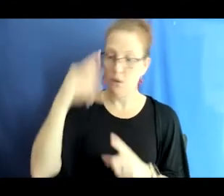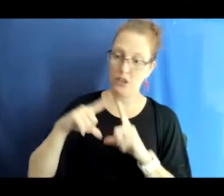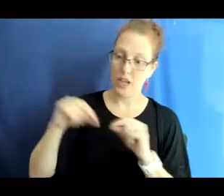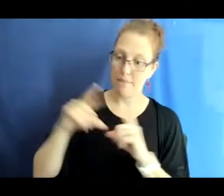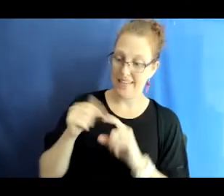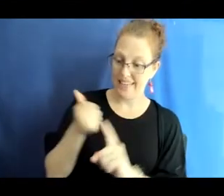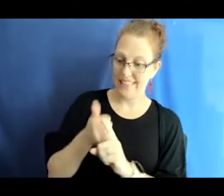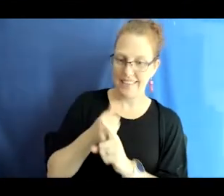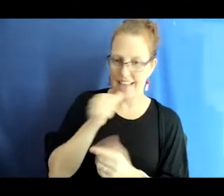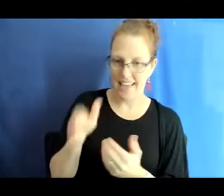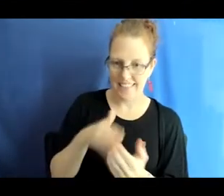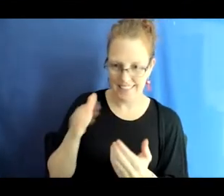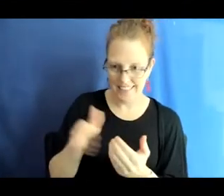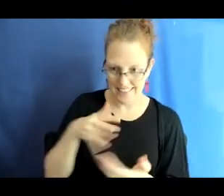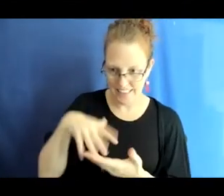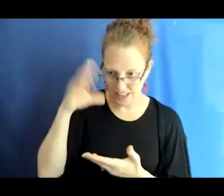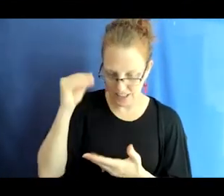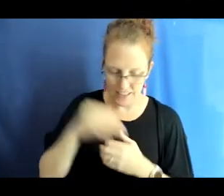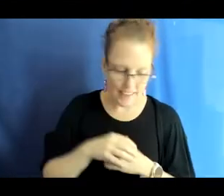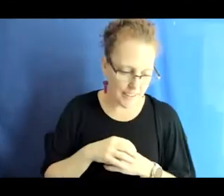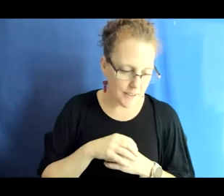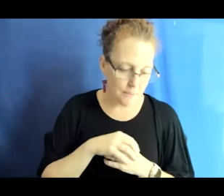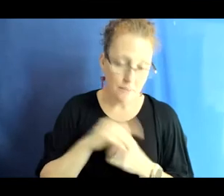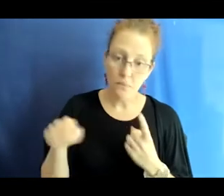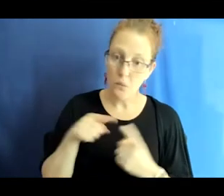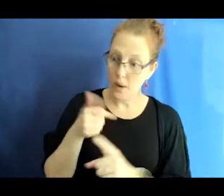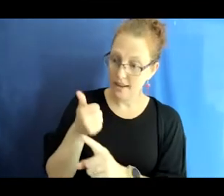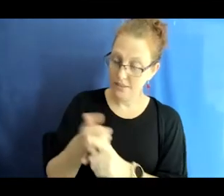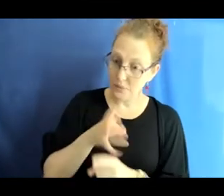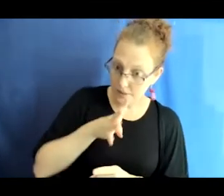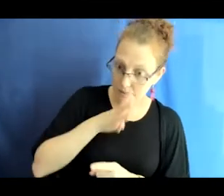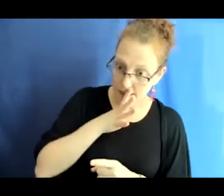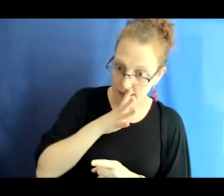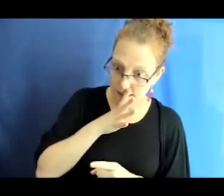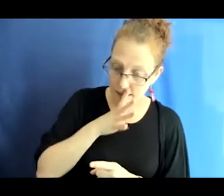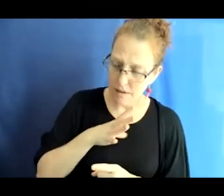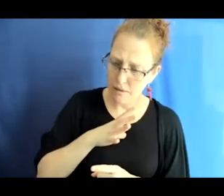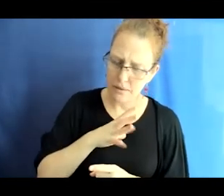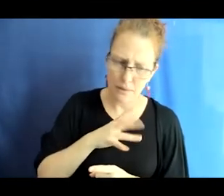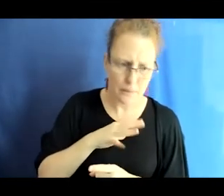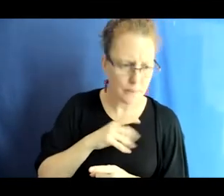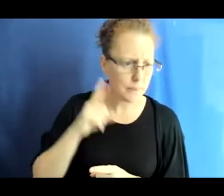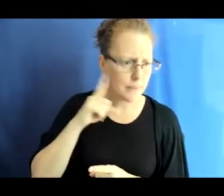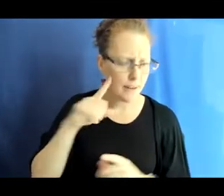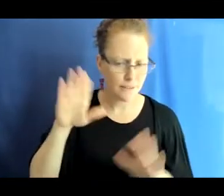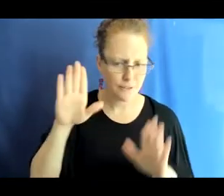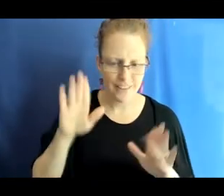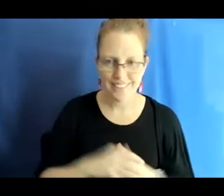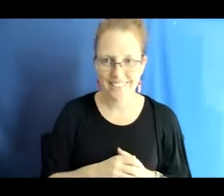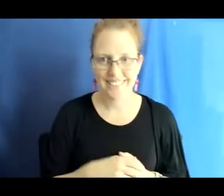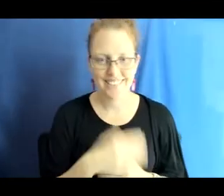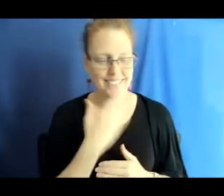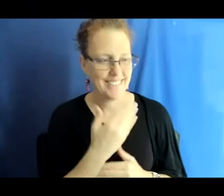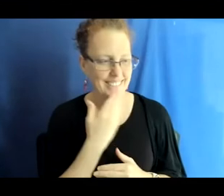you were speaking, it was fabulous. Well, yep. Thank you.